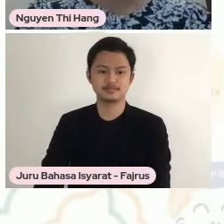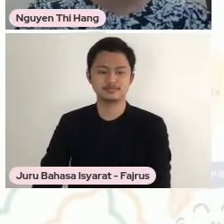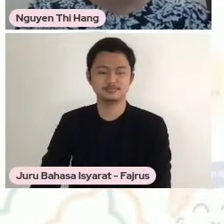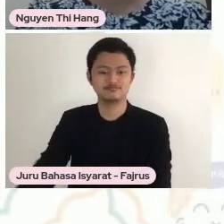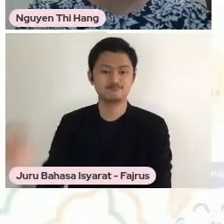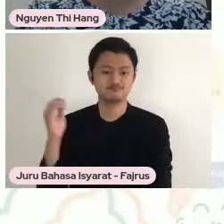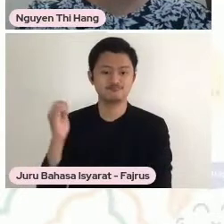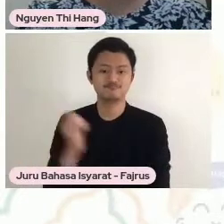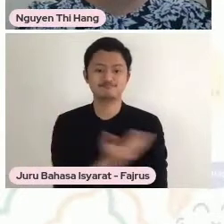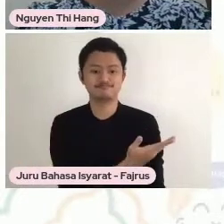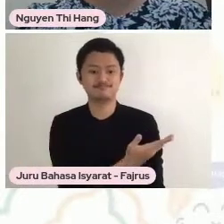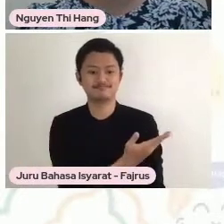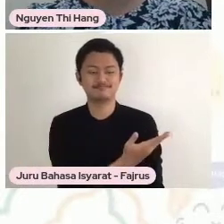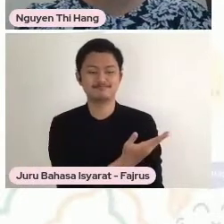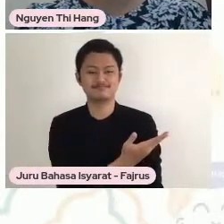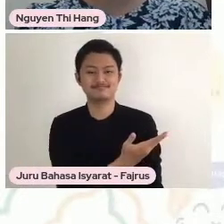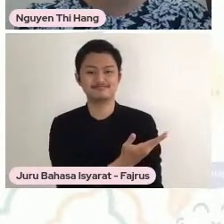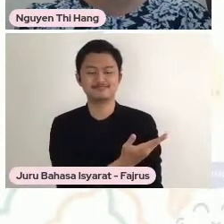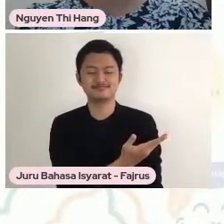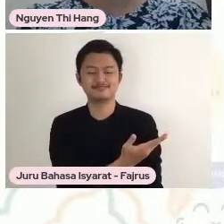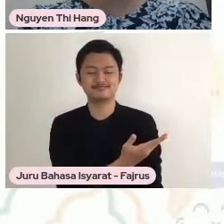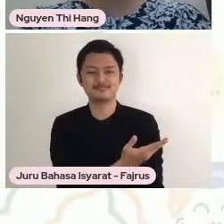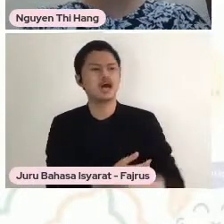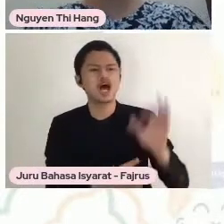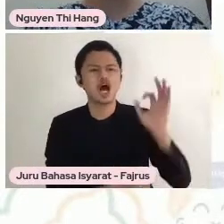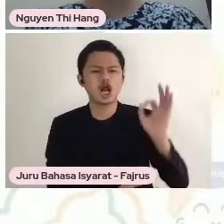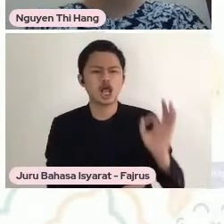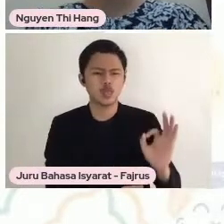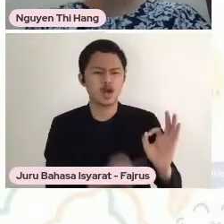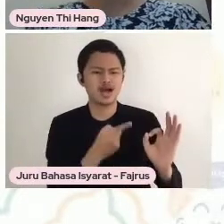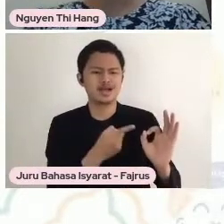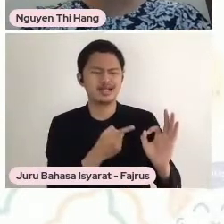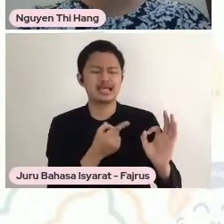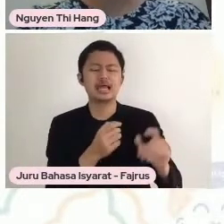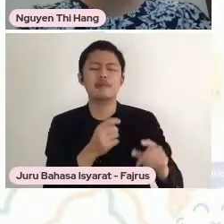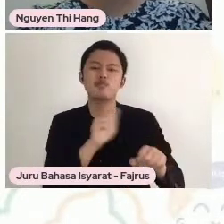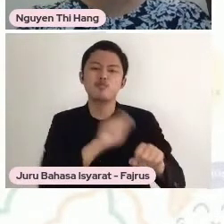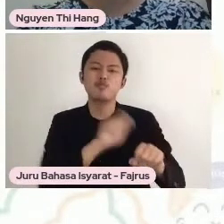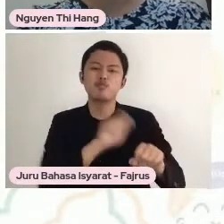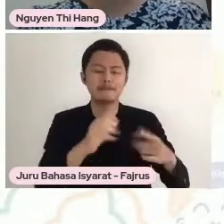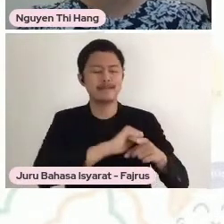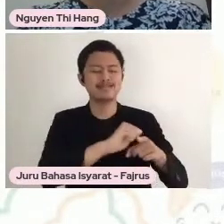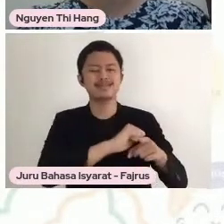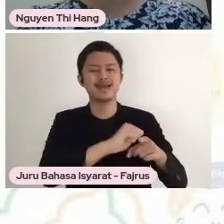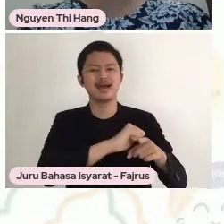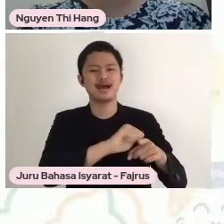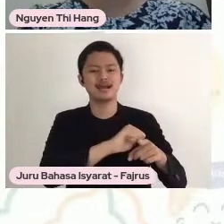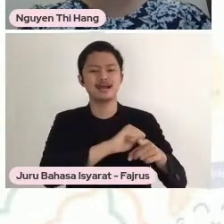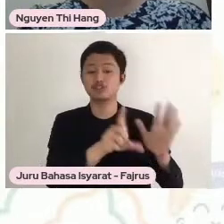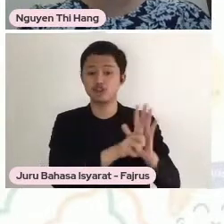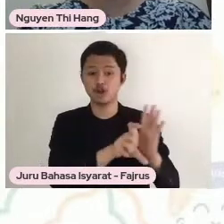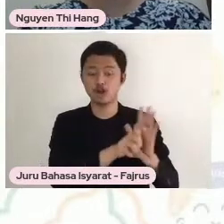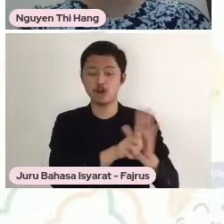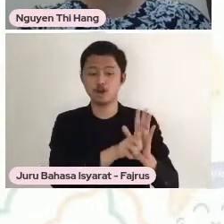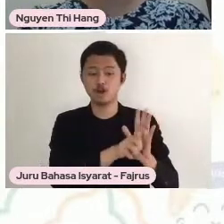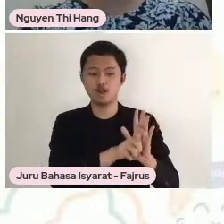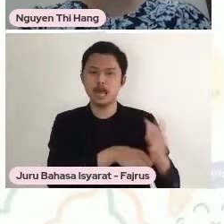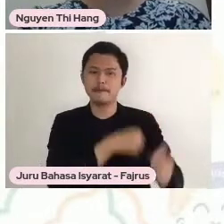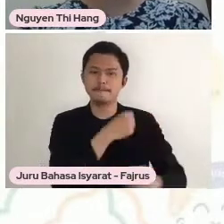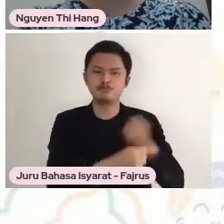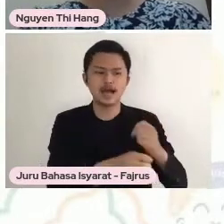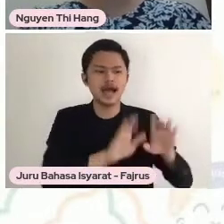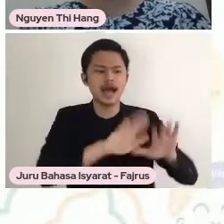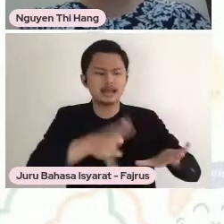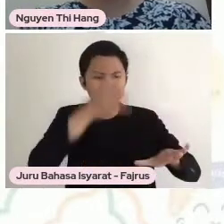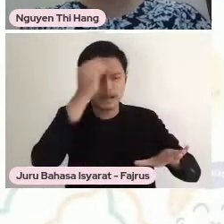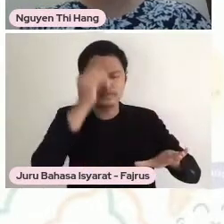The first question for parents with some workshops. Example, understanding your child,